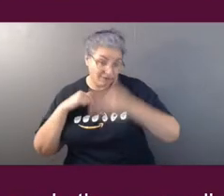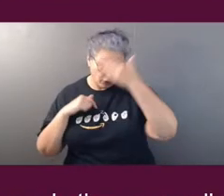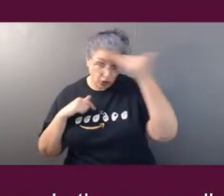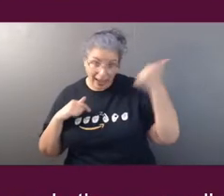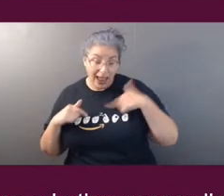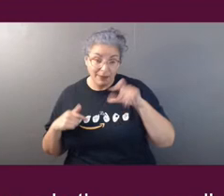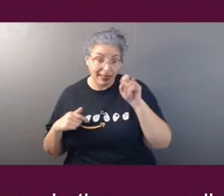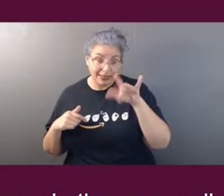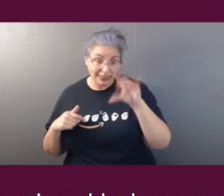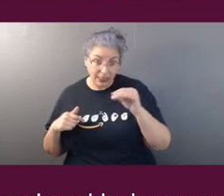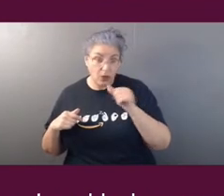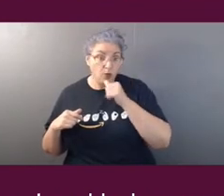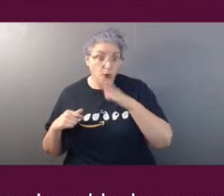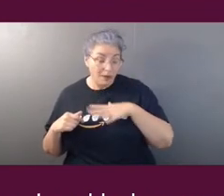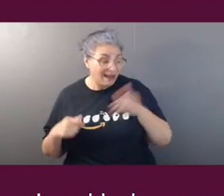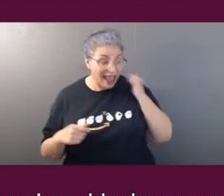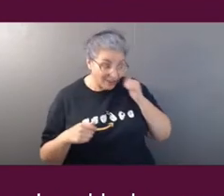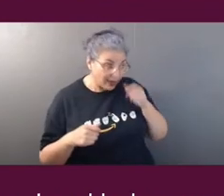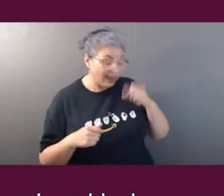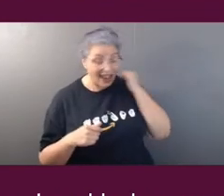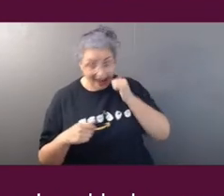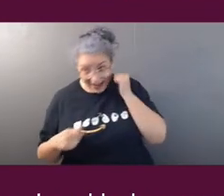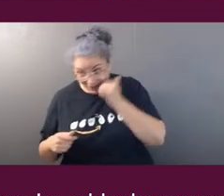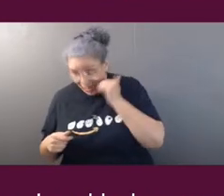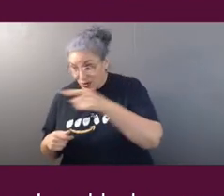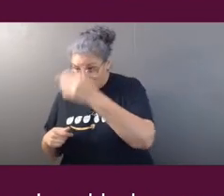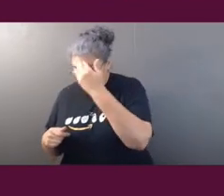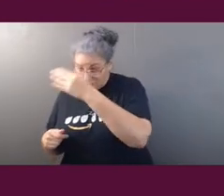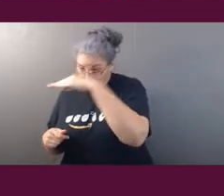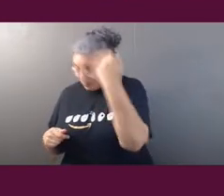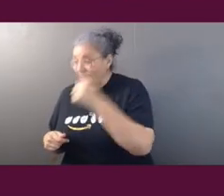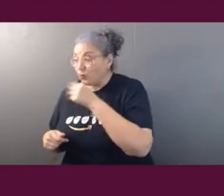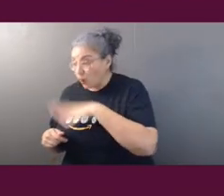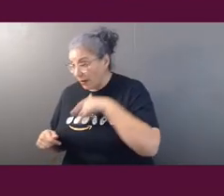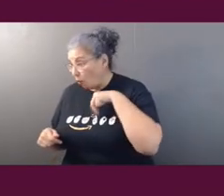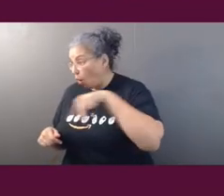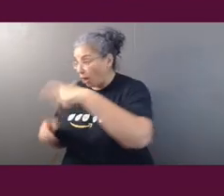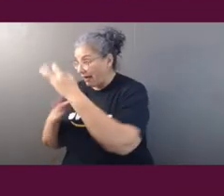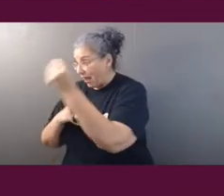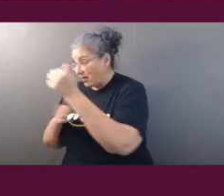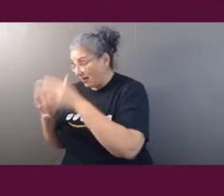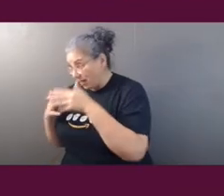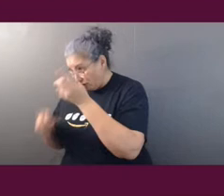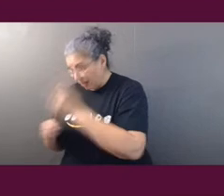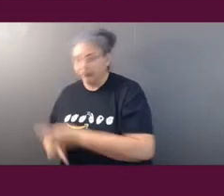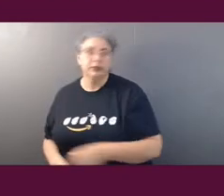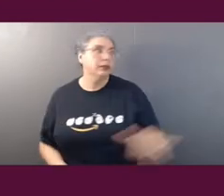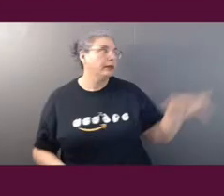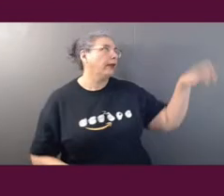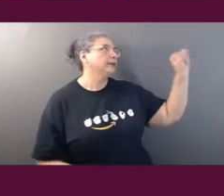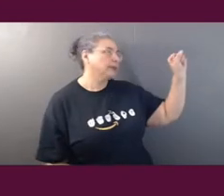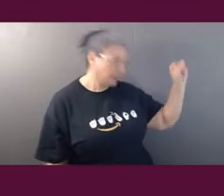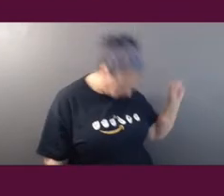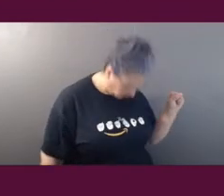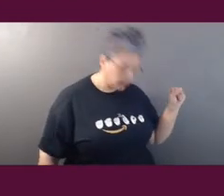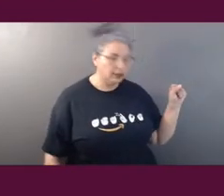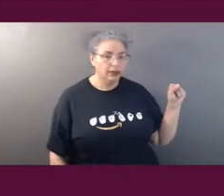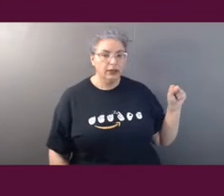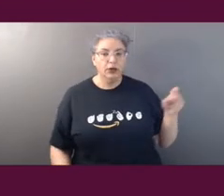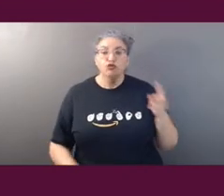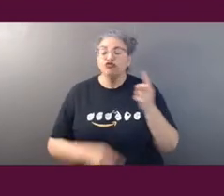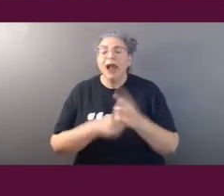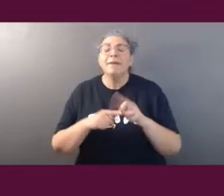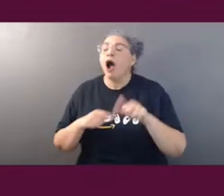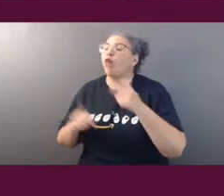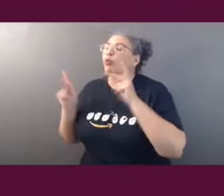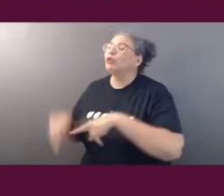America. Every day. Every day you know you're a Black woman walking in America, right? Yes, and so for someone else who doesn't have